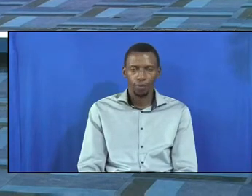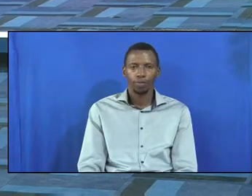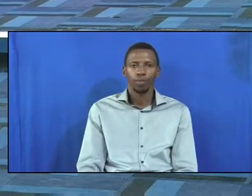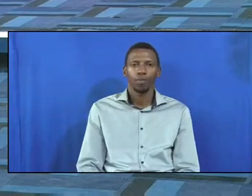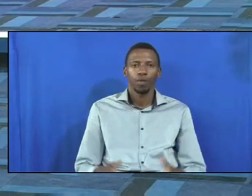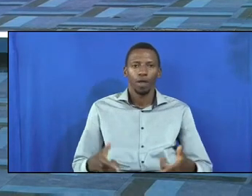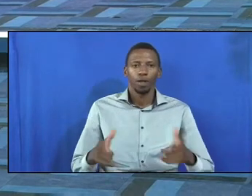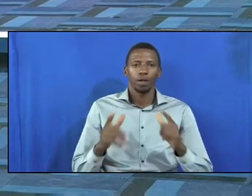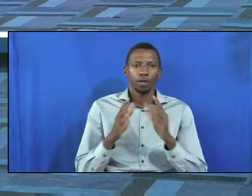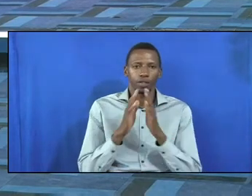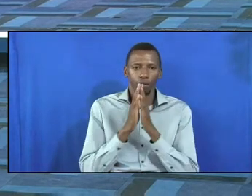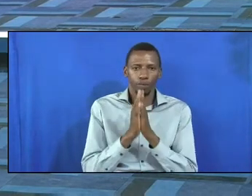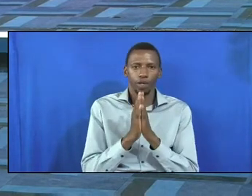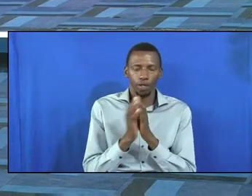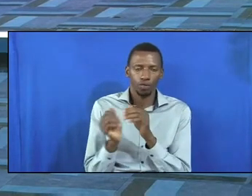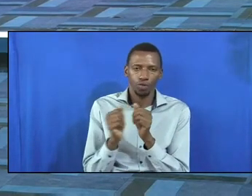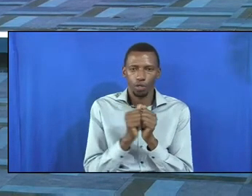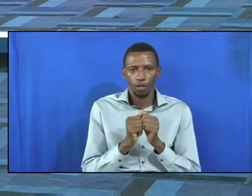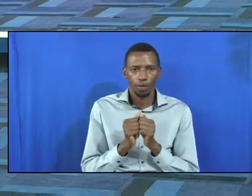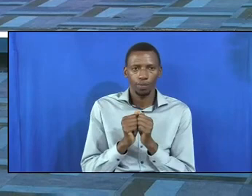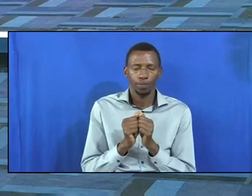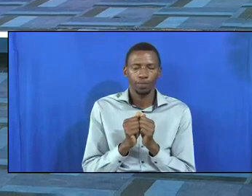Let's pray together.